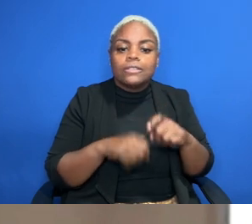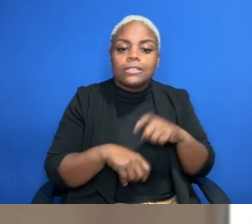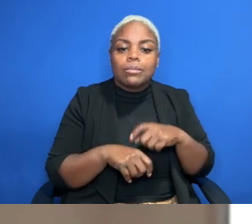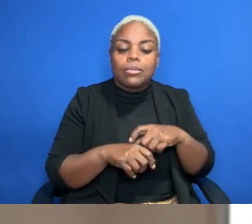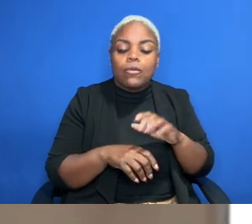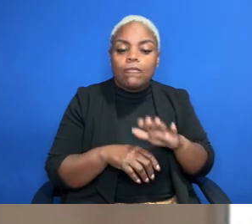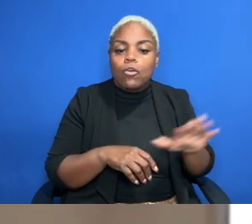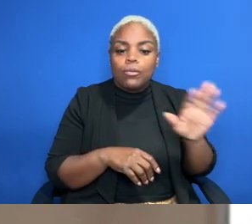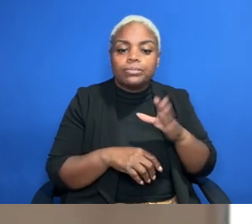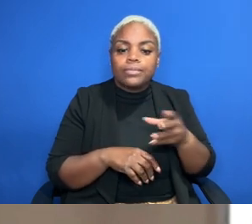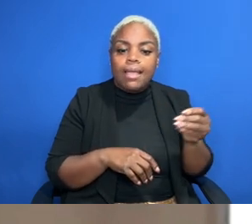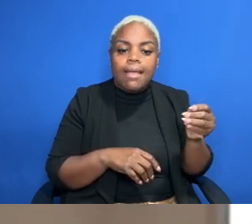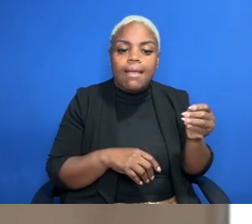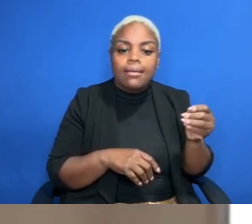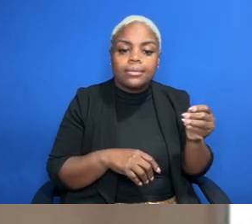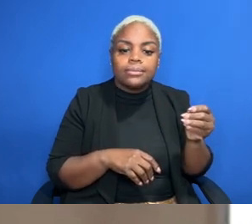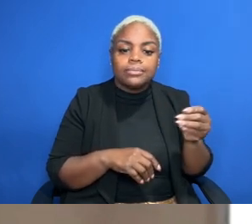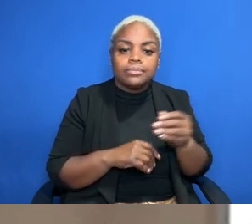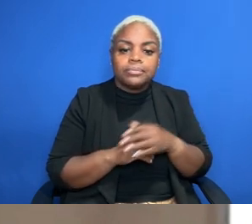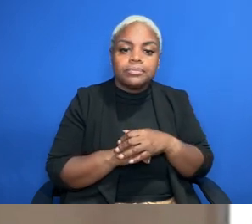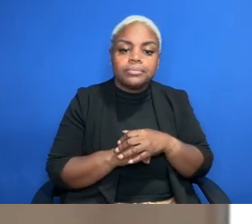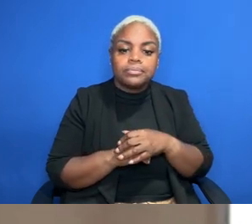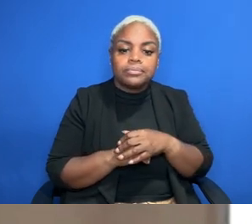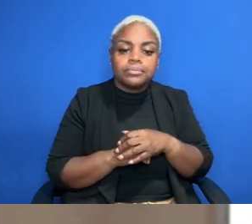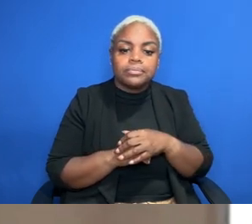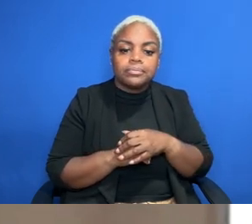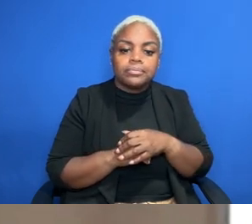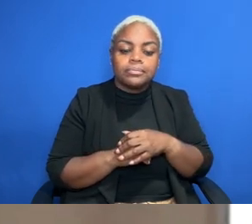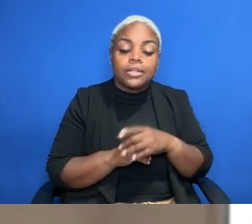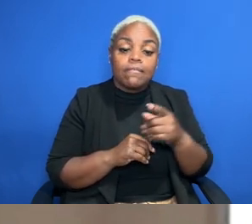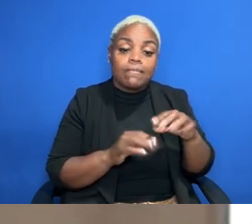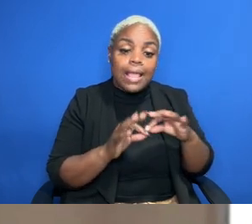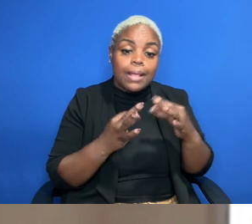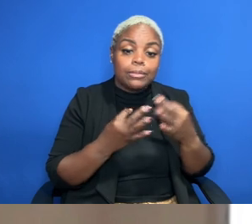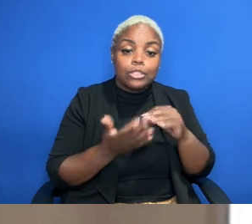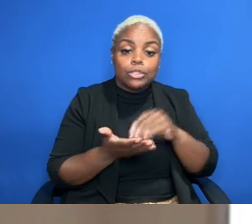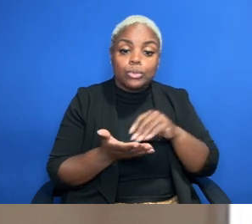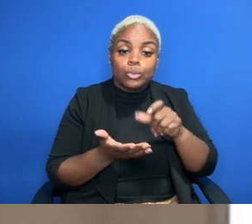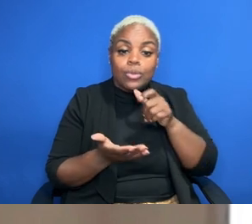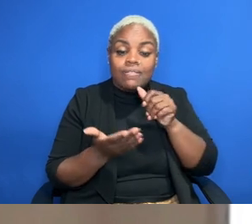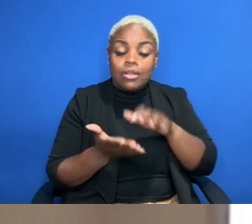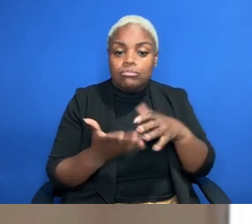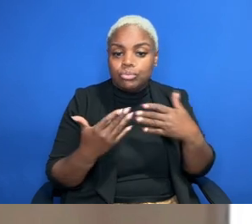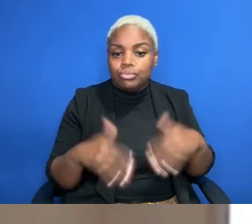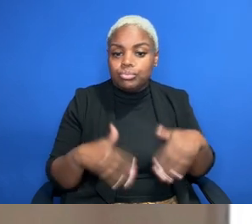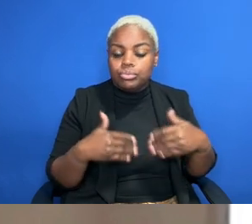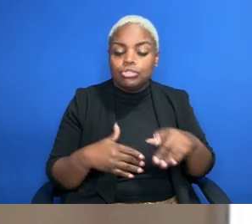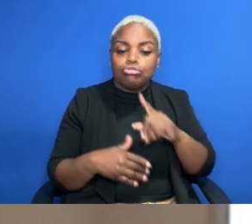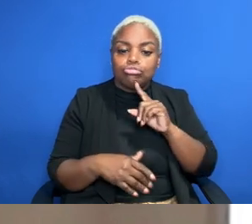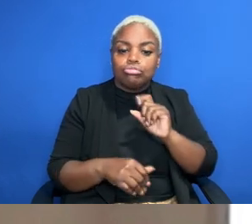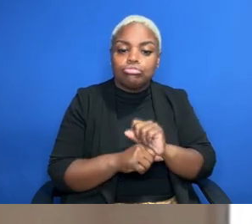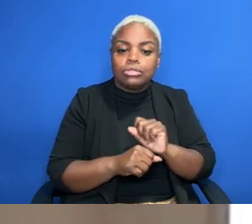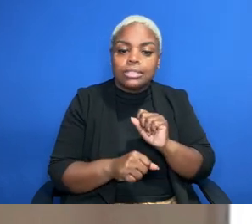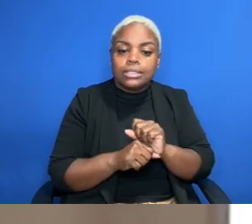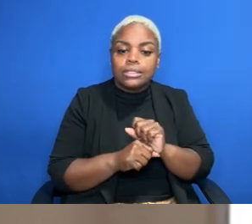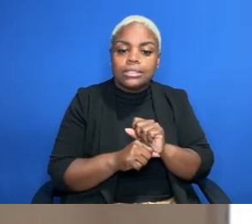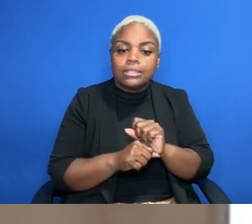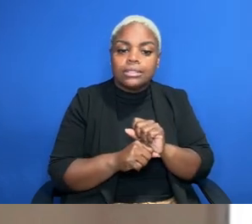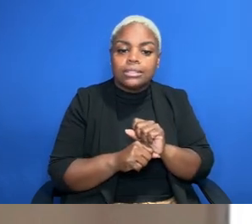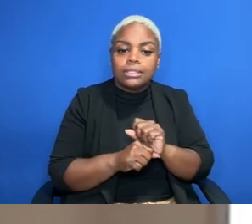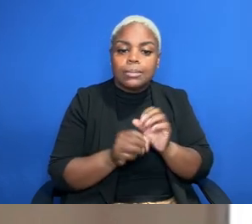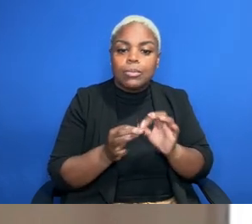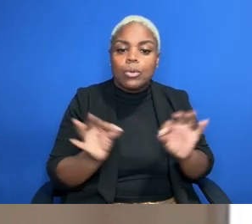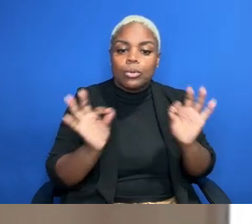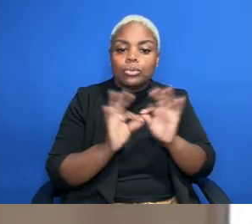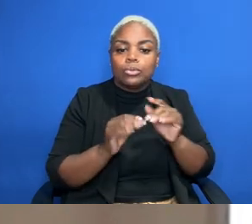are going through very difficult times overall, and families and students are facing so much, and that